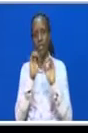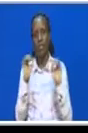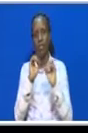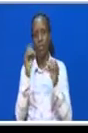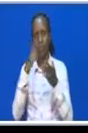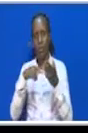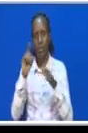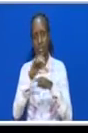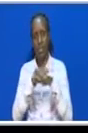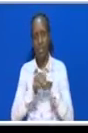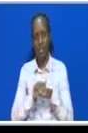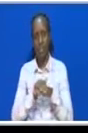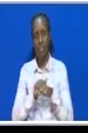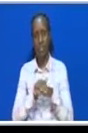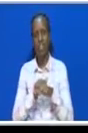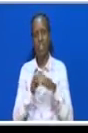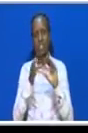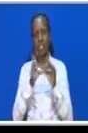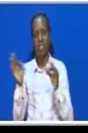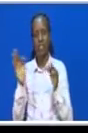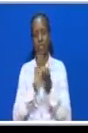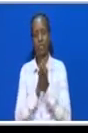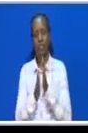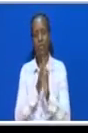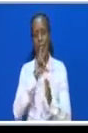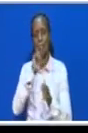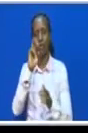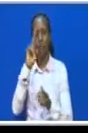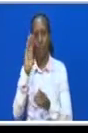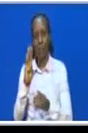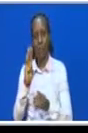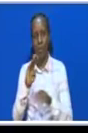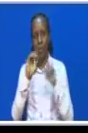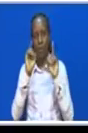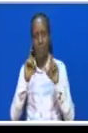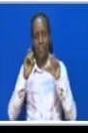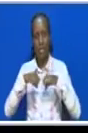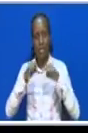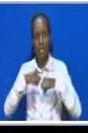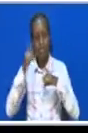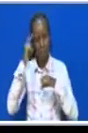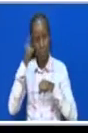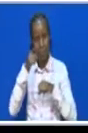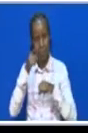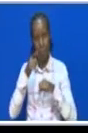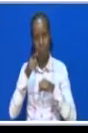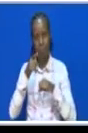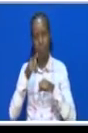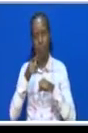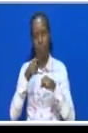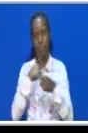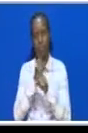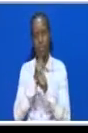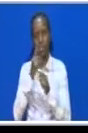correct English statement or sentence without a verb. So they have to agree for you to be able to make